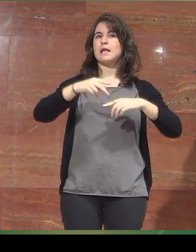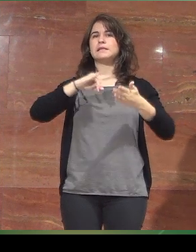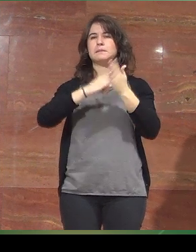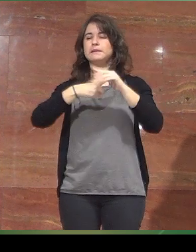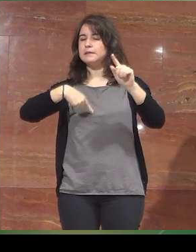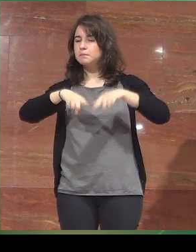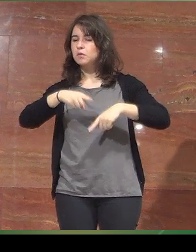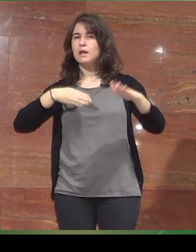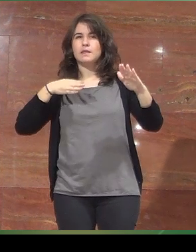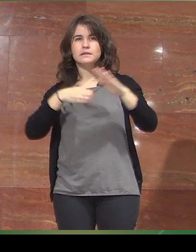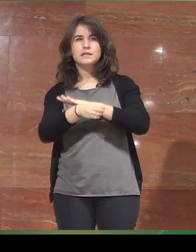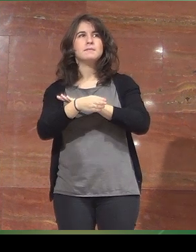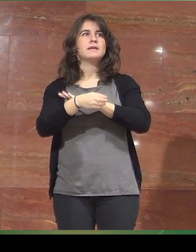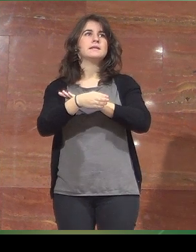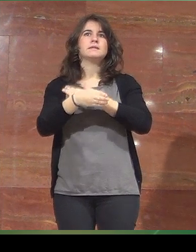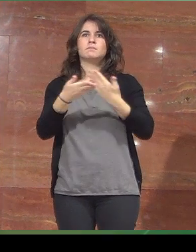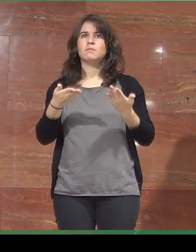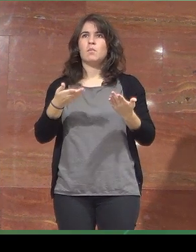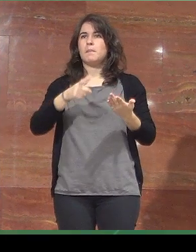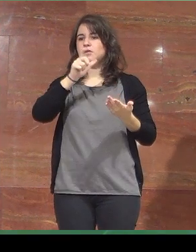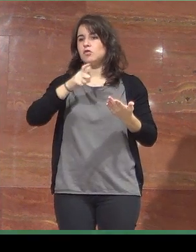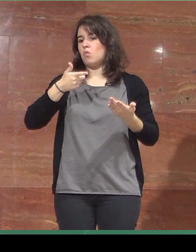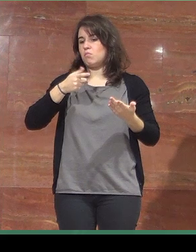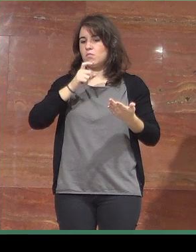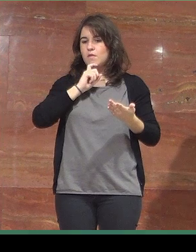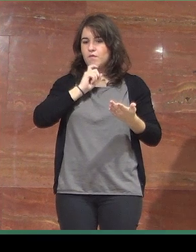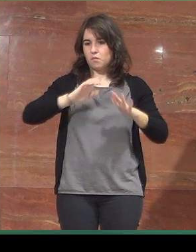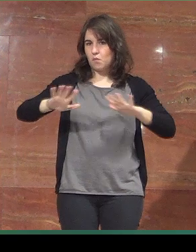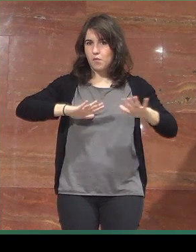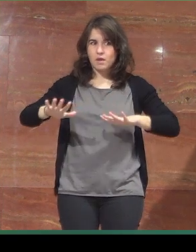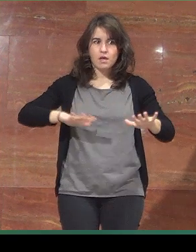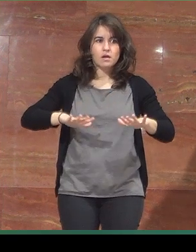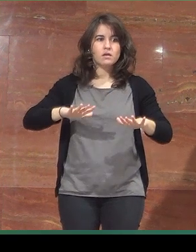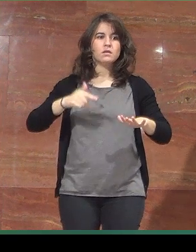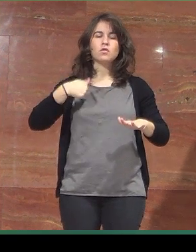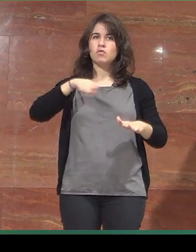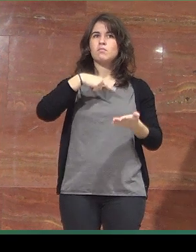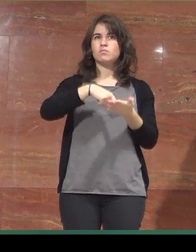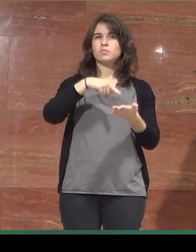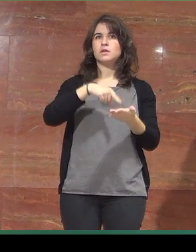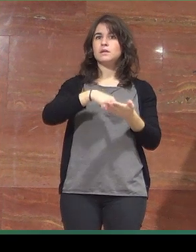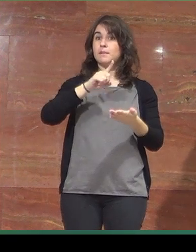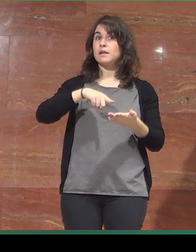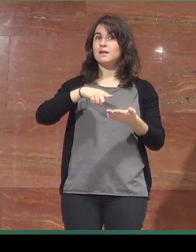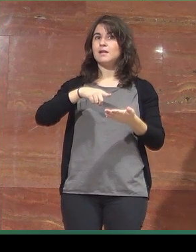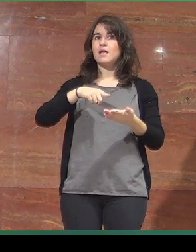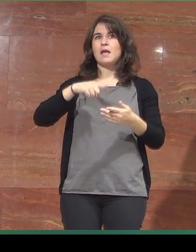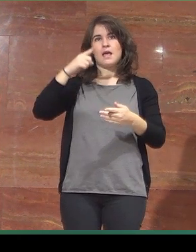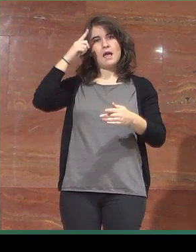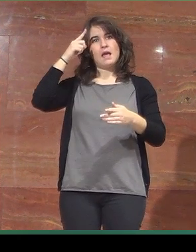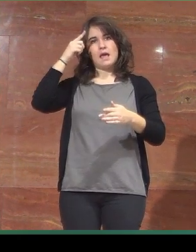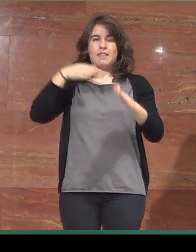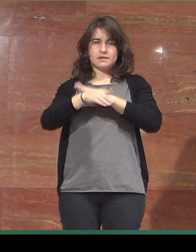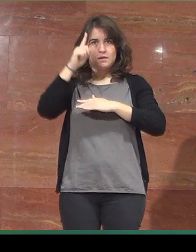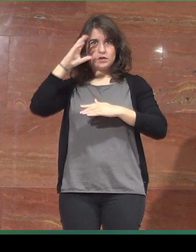mobility difficulty. We must also have that same requirement for cognitive accessibility. And again, it's often